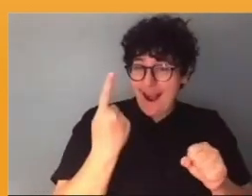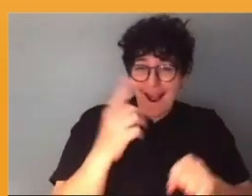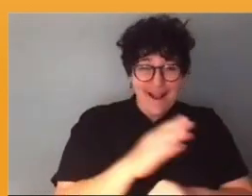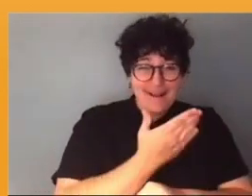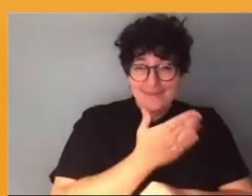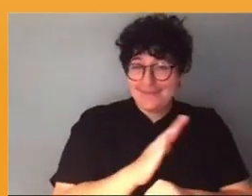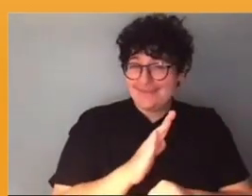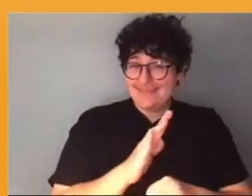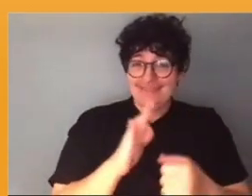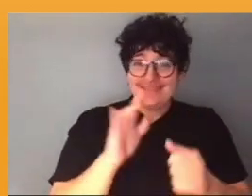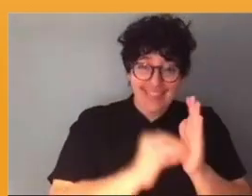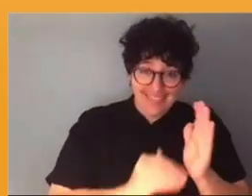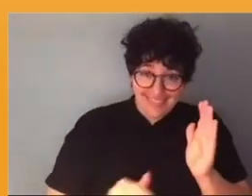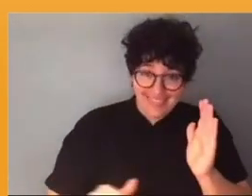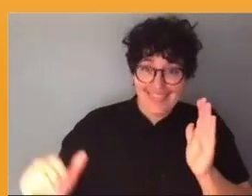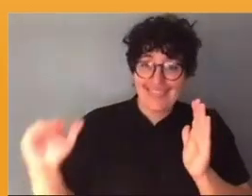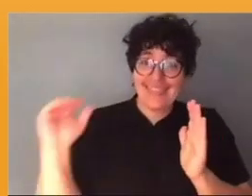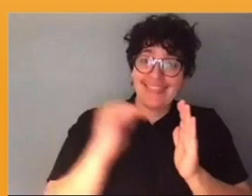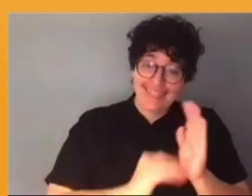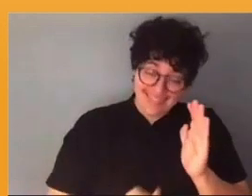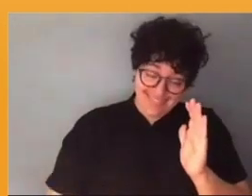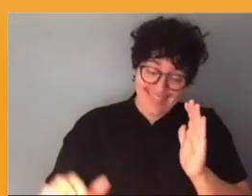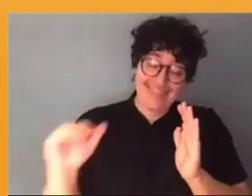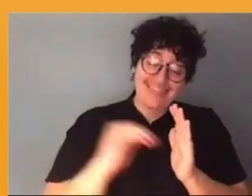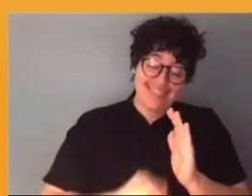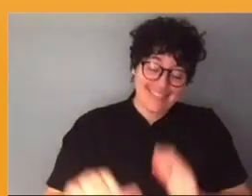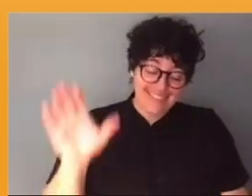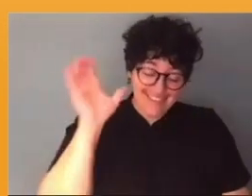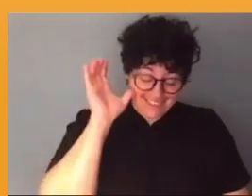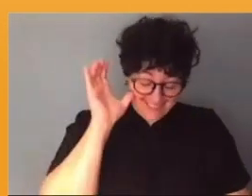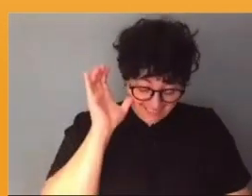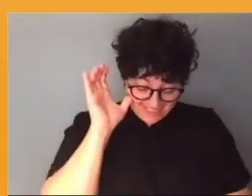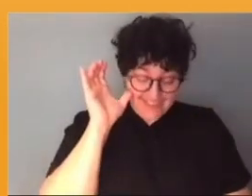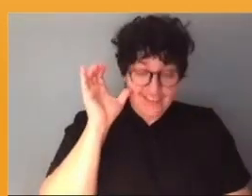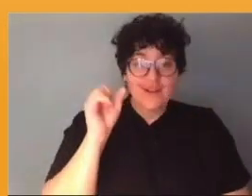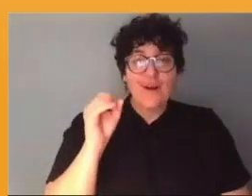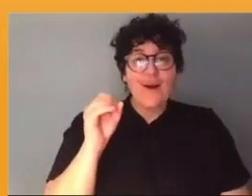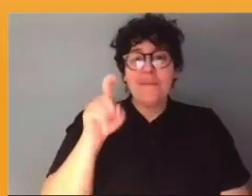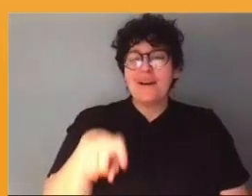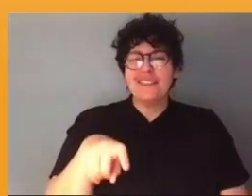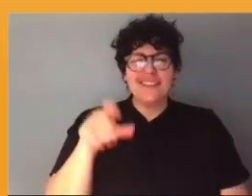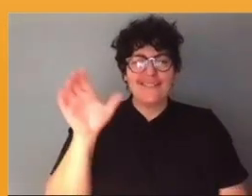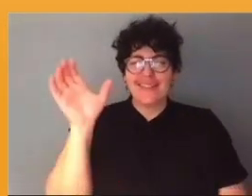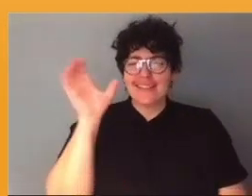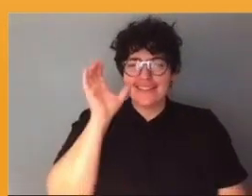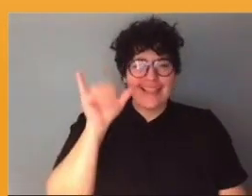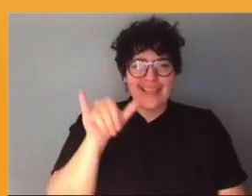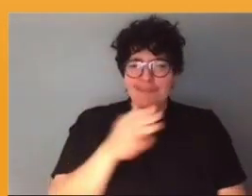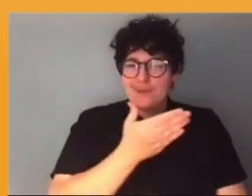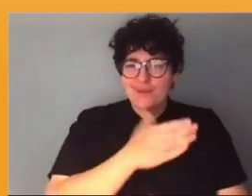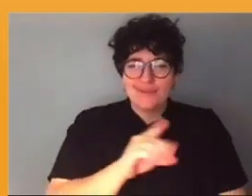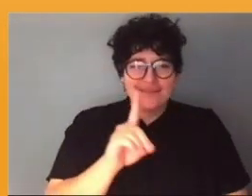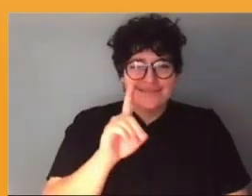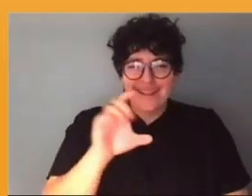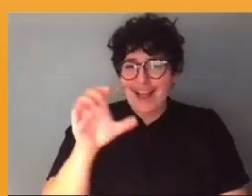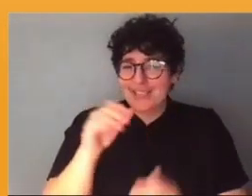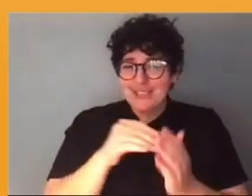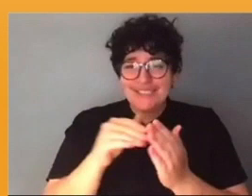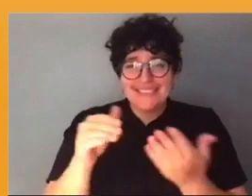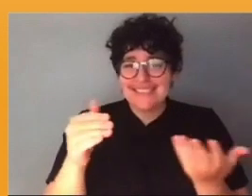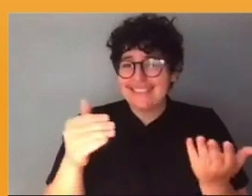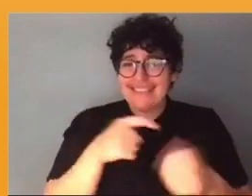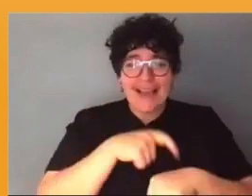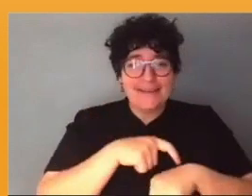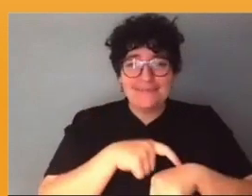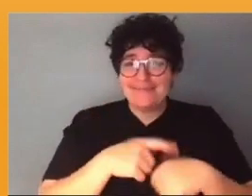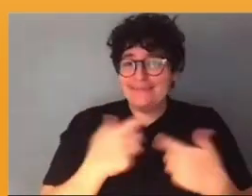the same music. So I must have listened to it, I don't know how many hundred times,